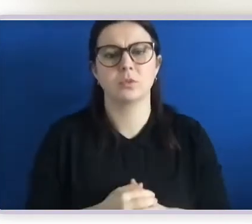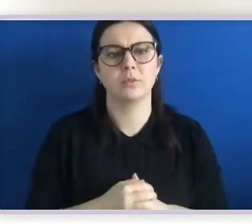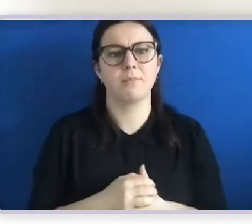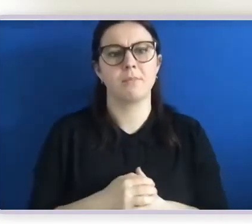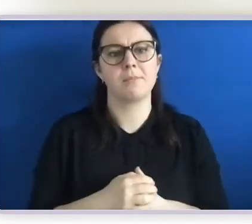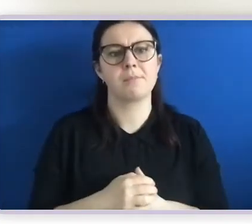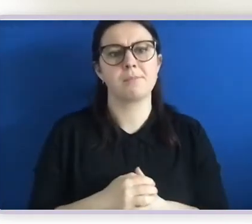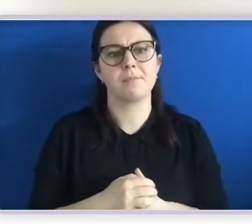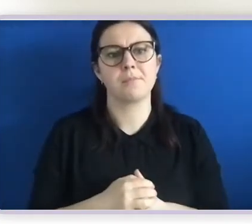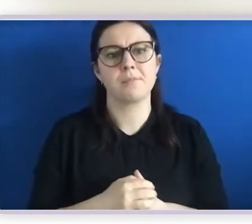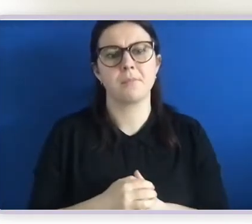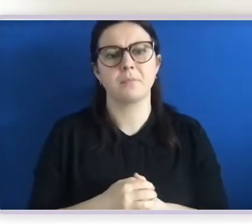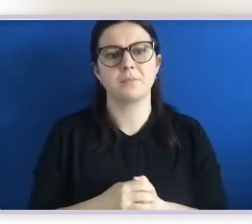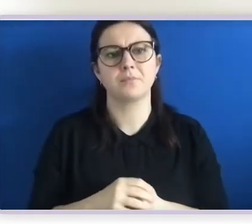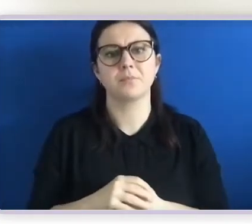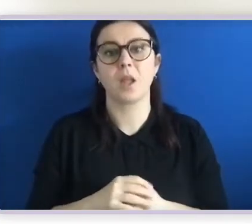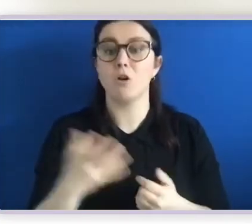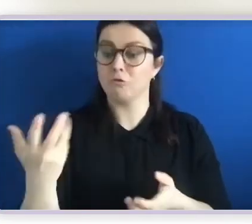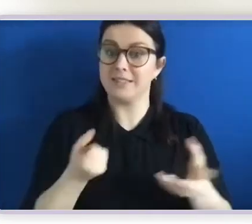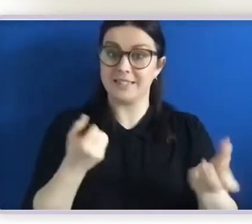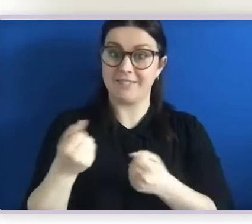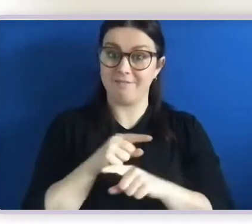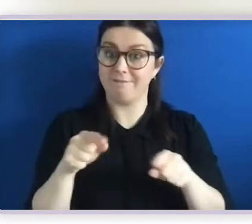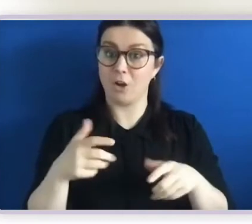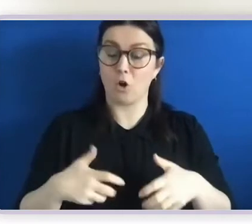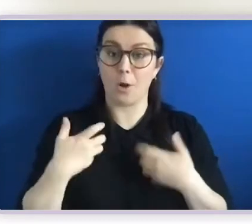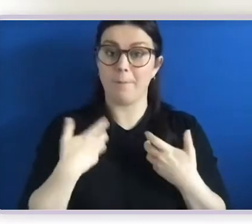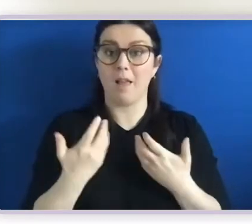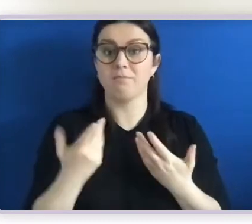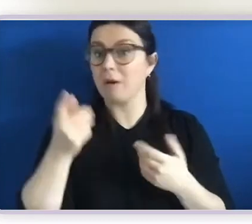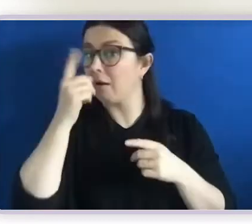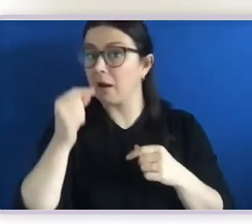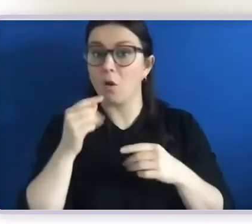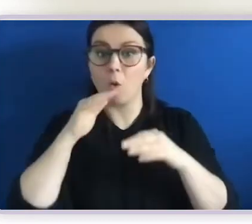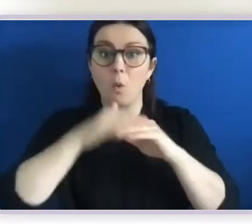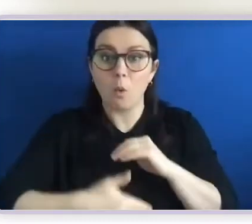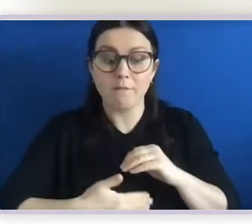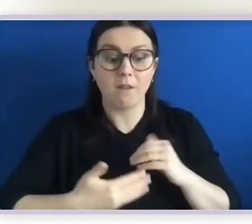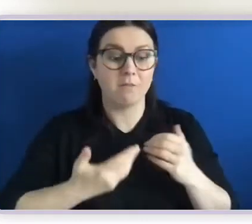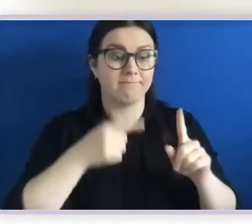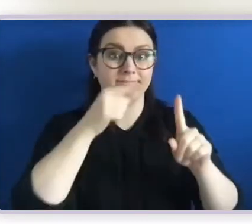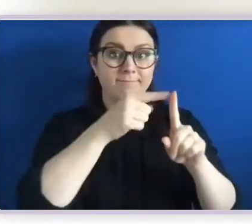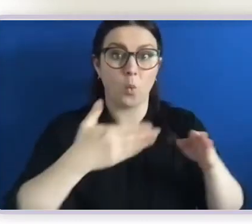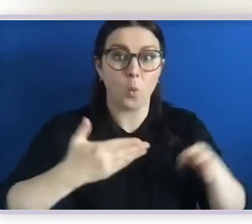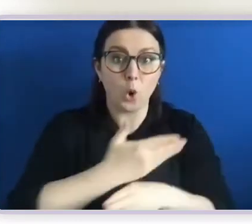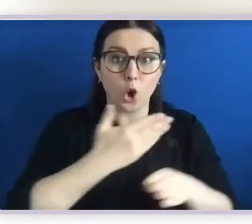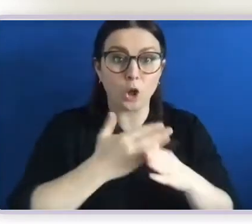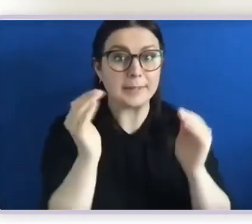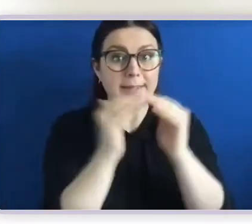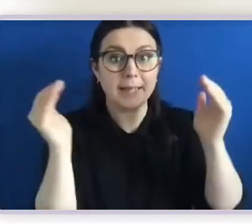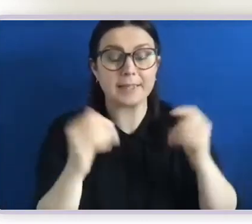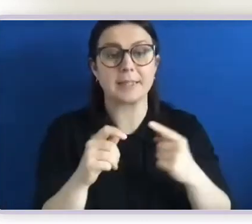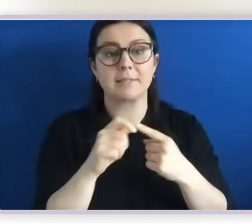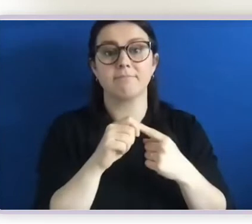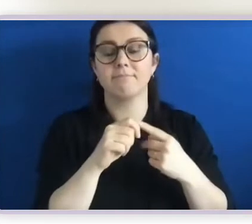The complaints we can receive will be about the standard of work provided, obviously, the knowledge,